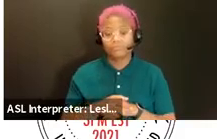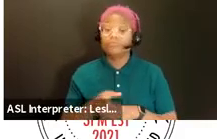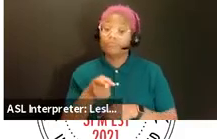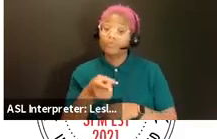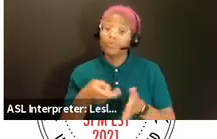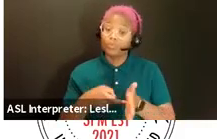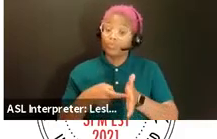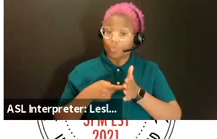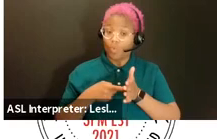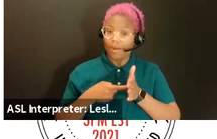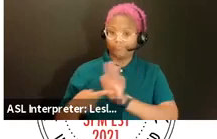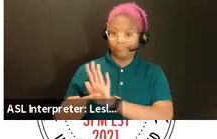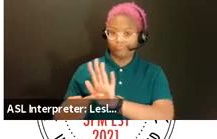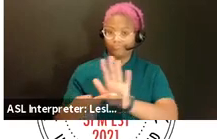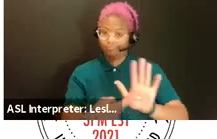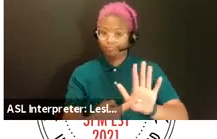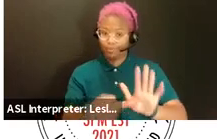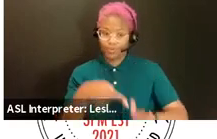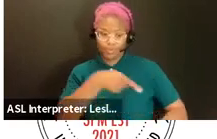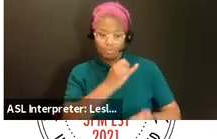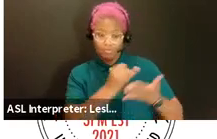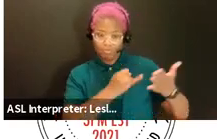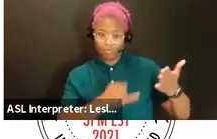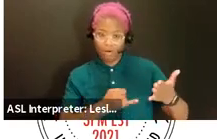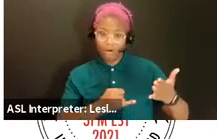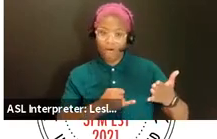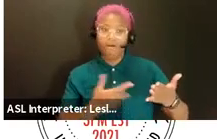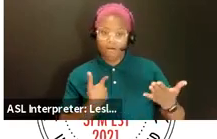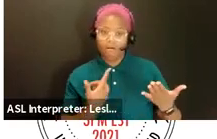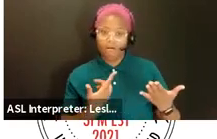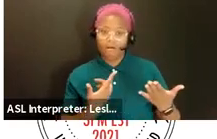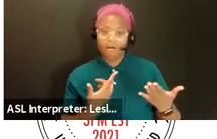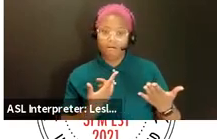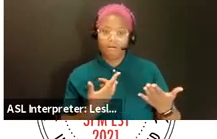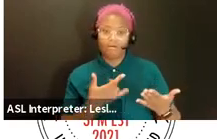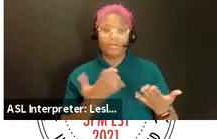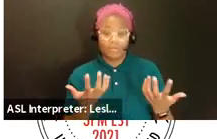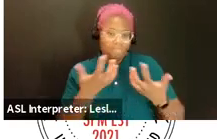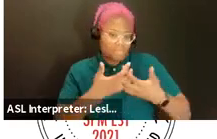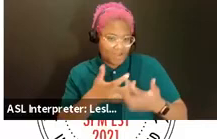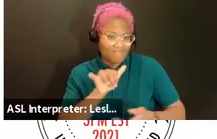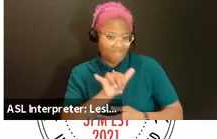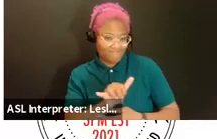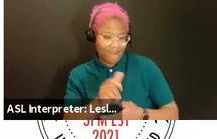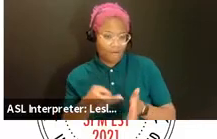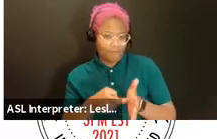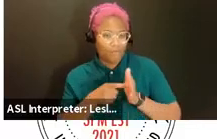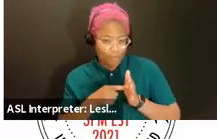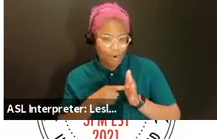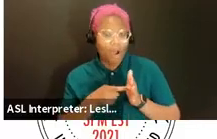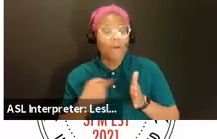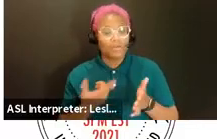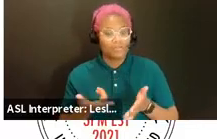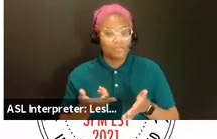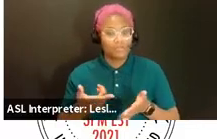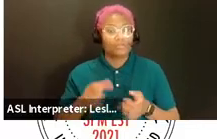demonstrate that an artist meets this requirement, the requirements for an O1 visa, what kind of general advice